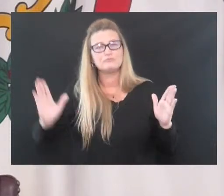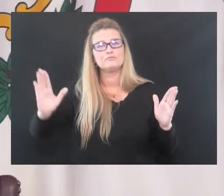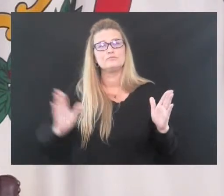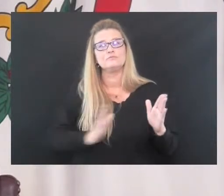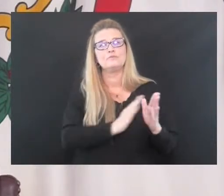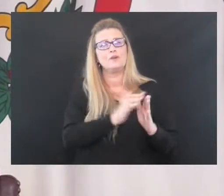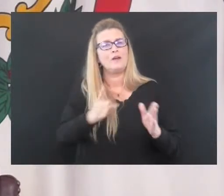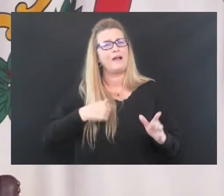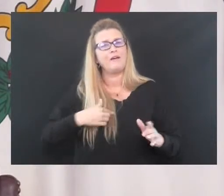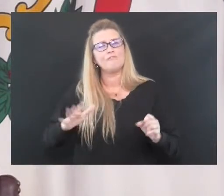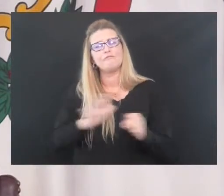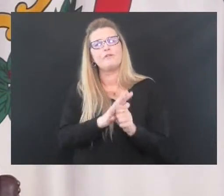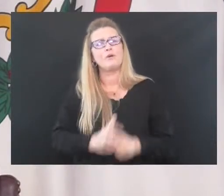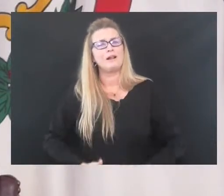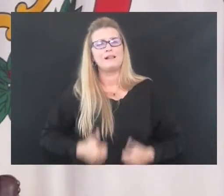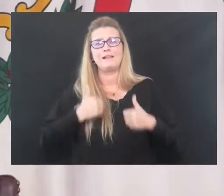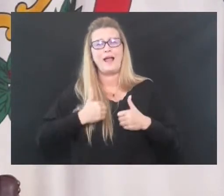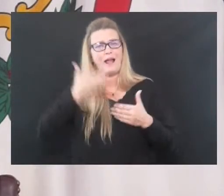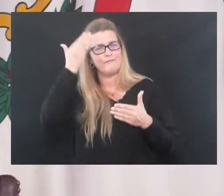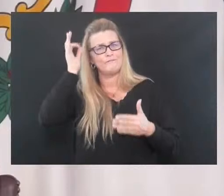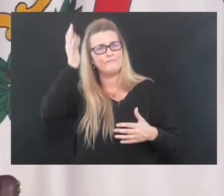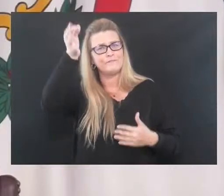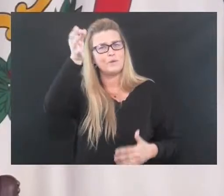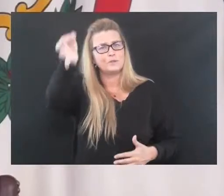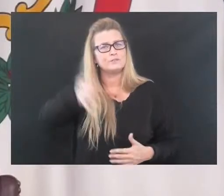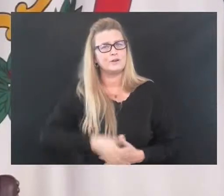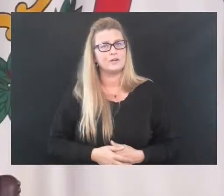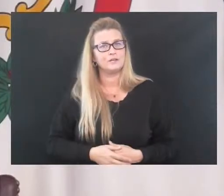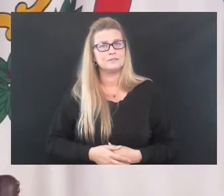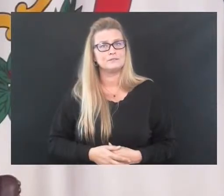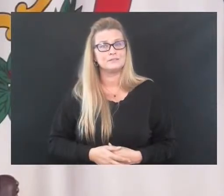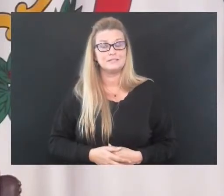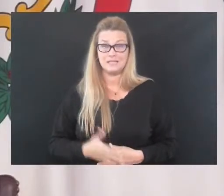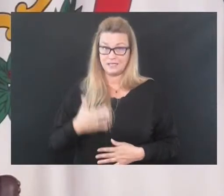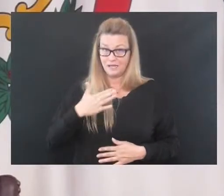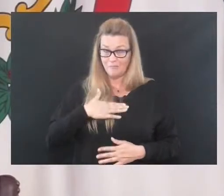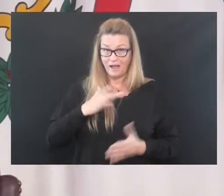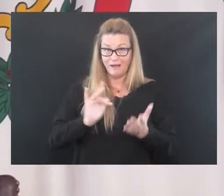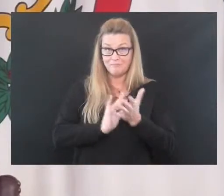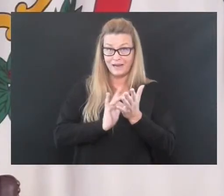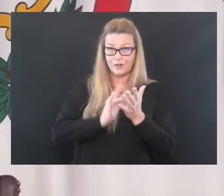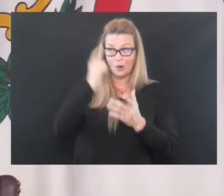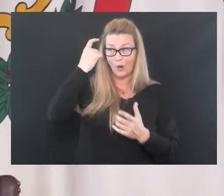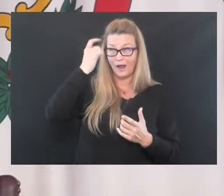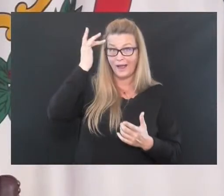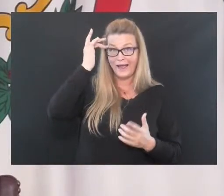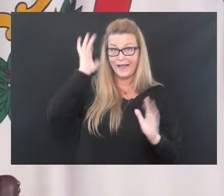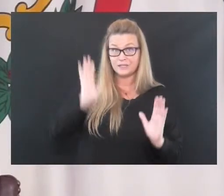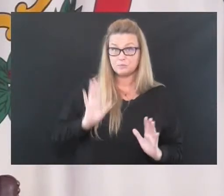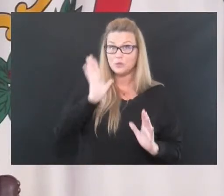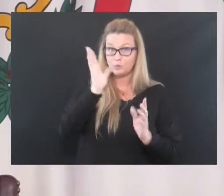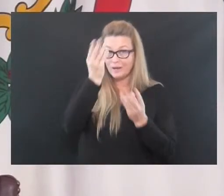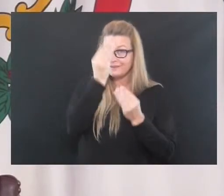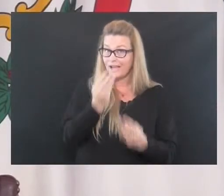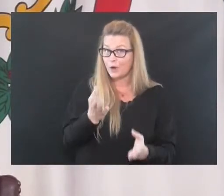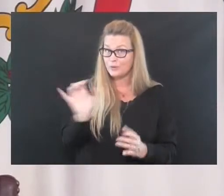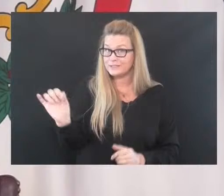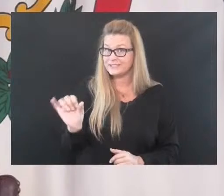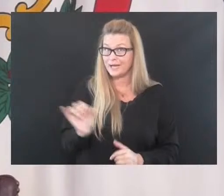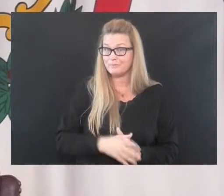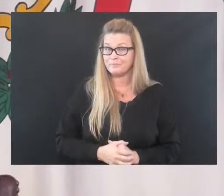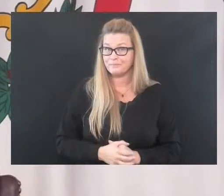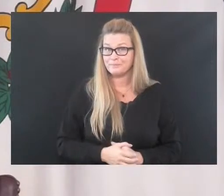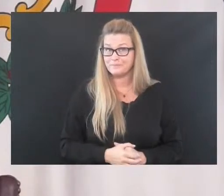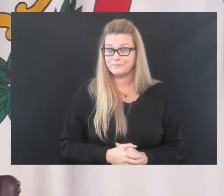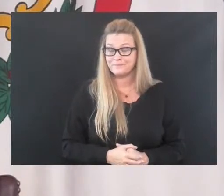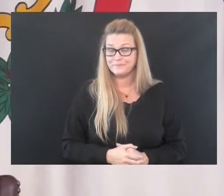life in front of them. Our medical experts are going to tell you just exactly this. There is plenty of data